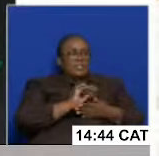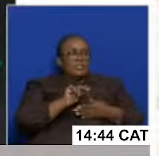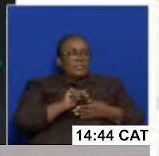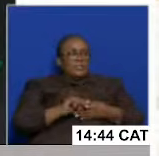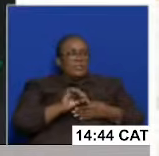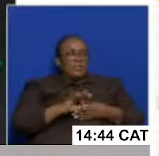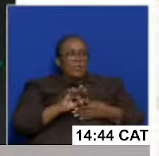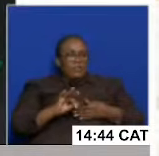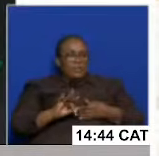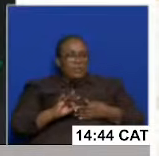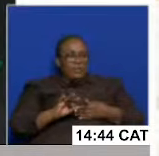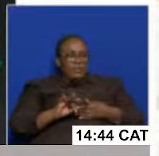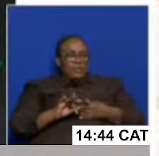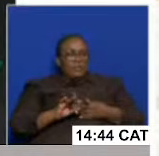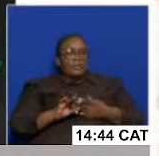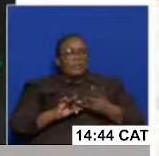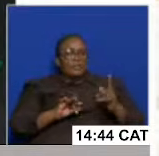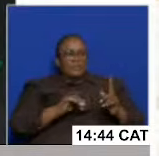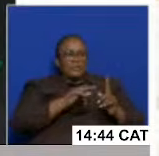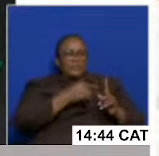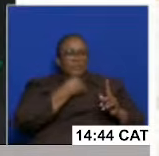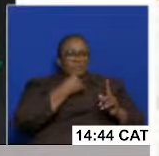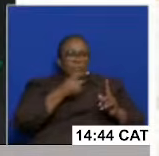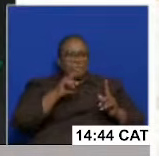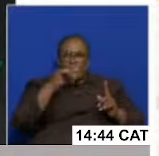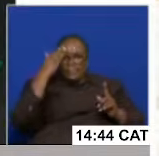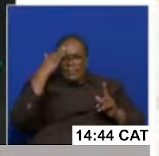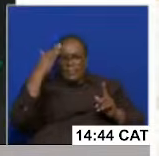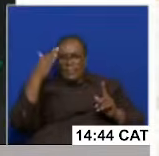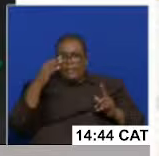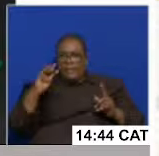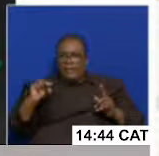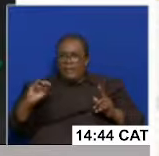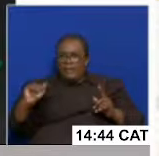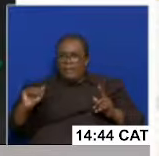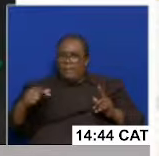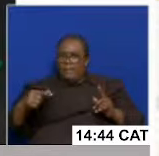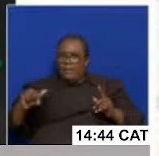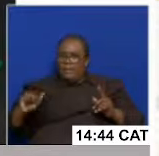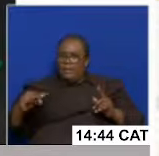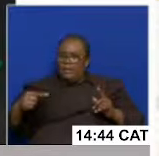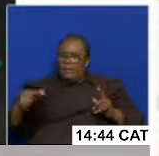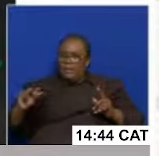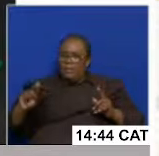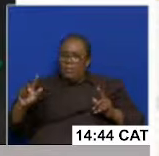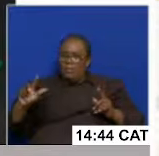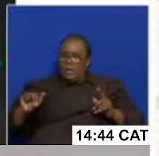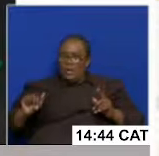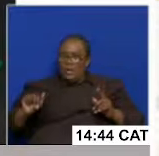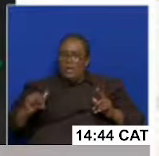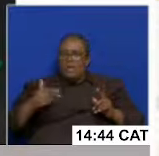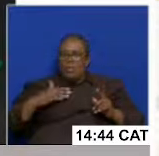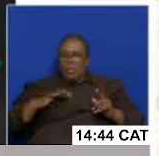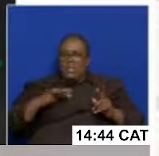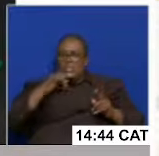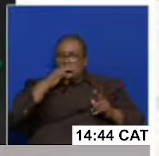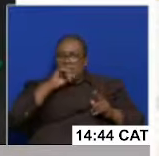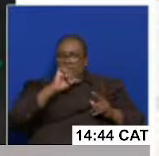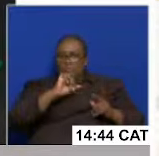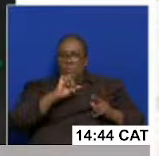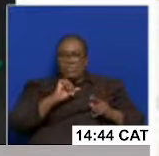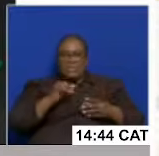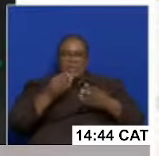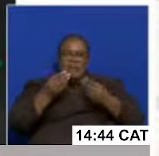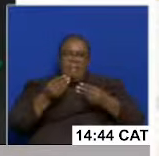Han, Magagula is bugging my attorney for your name and contact number." And you say, "Hi, Ish." You see that?